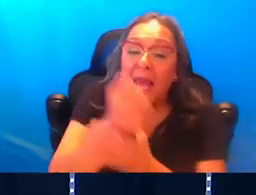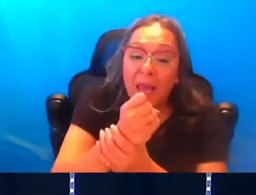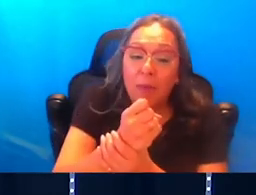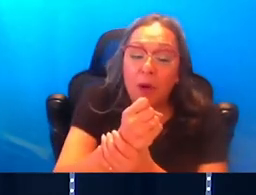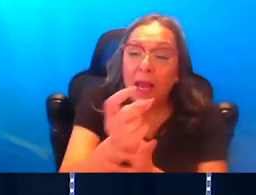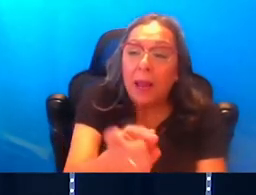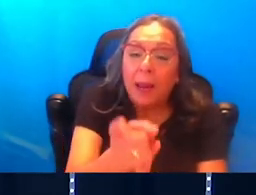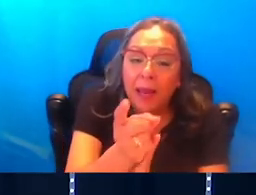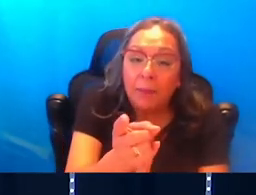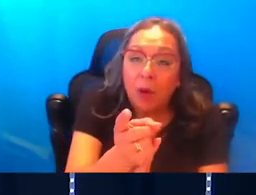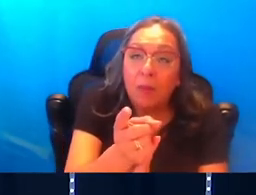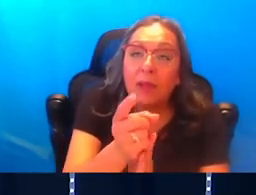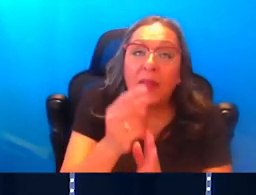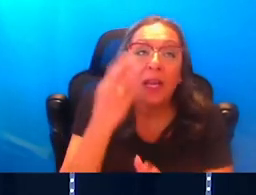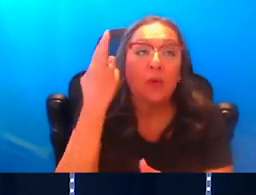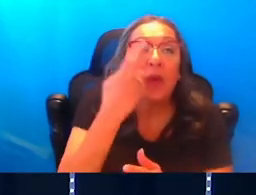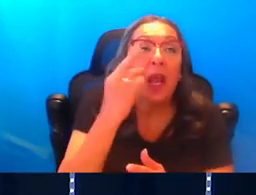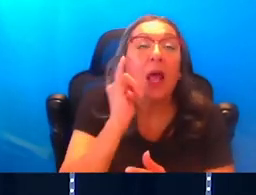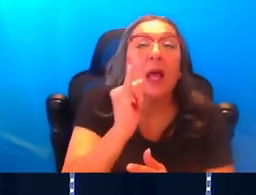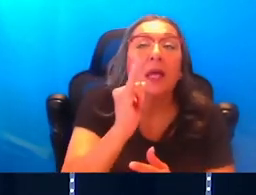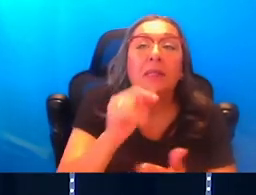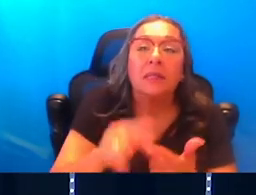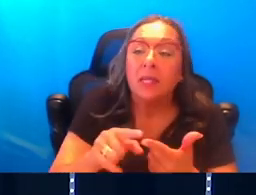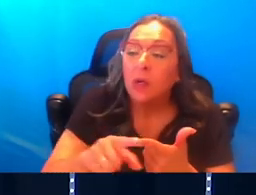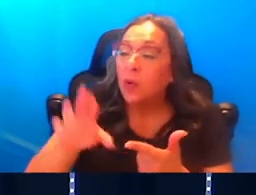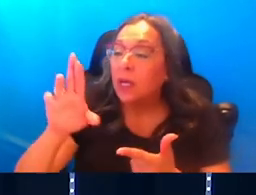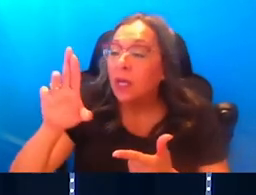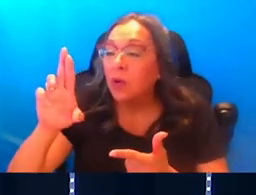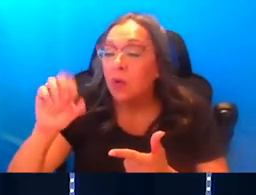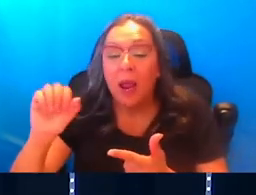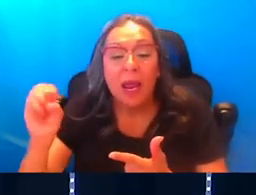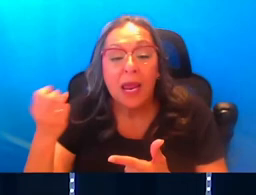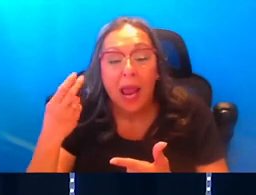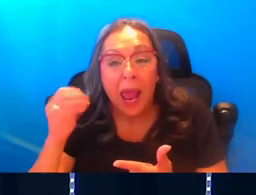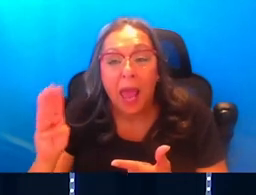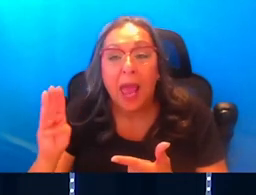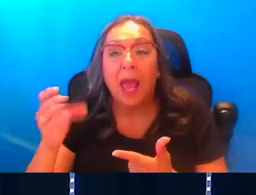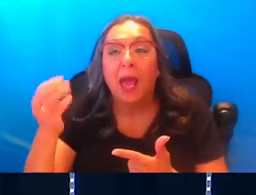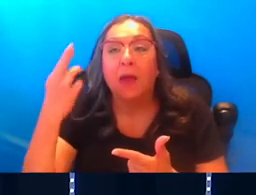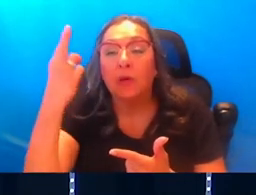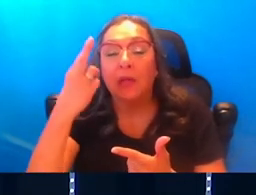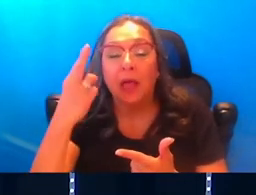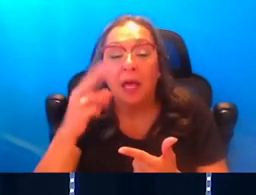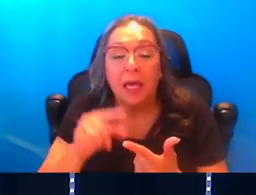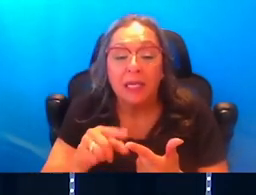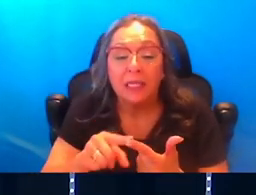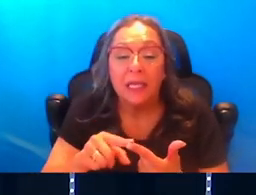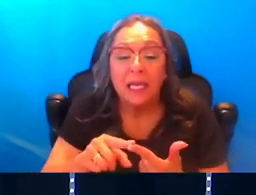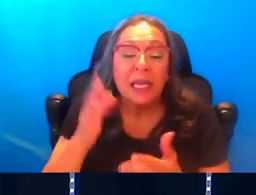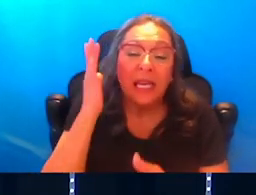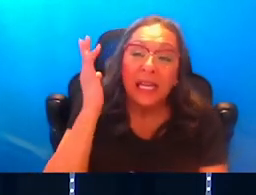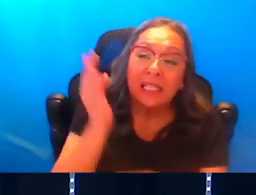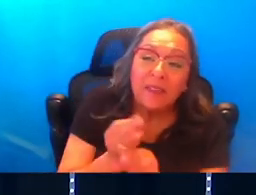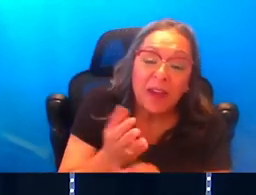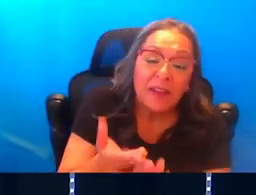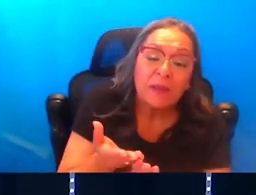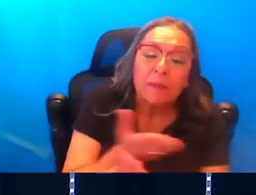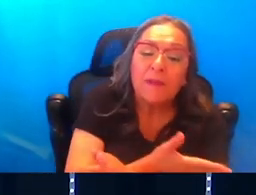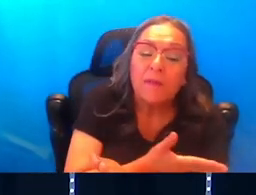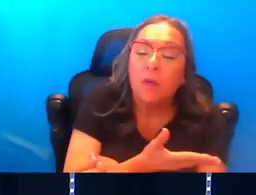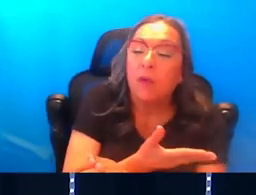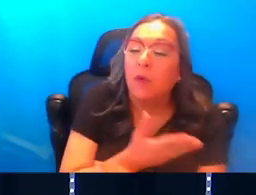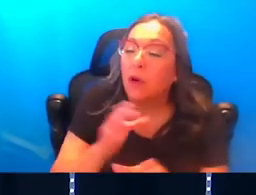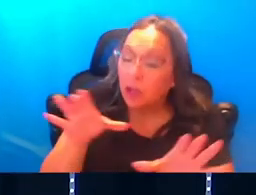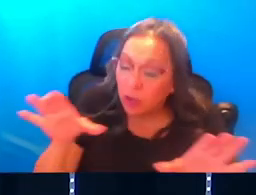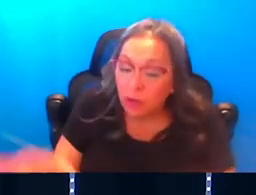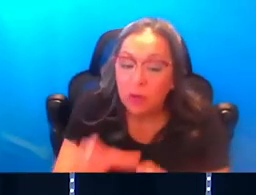moment that happened way back here before the works ever came along. But the works show that it actually happened. So you need another verse. Here's